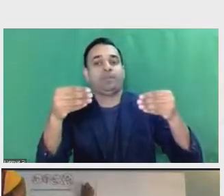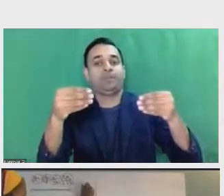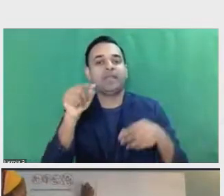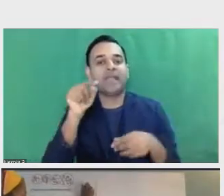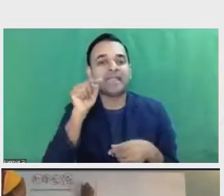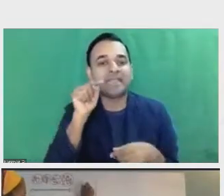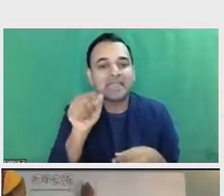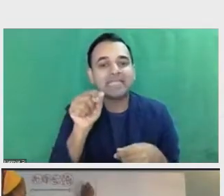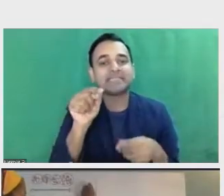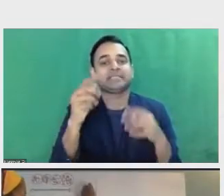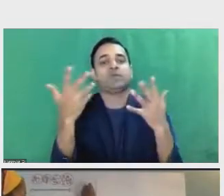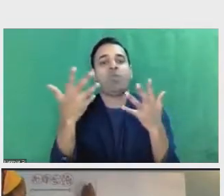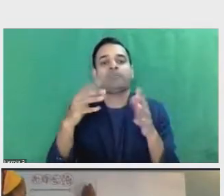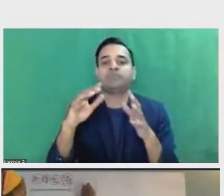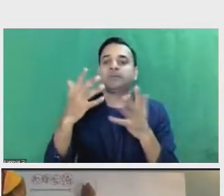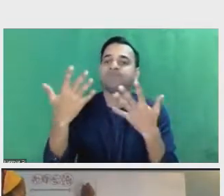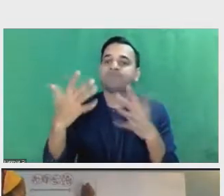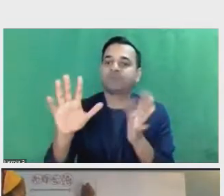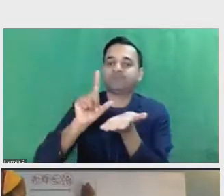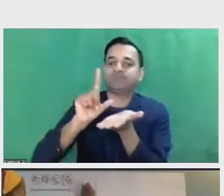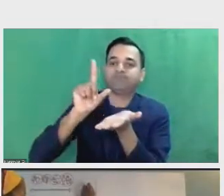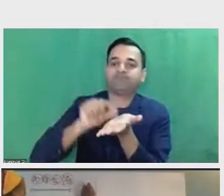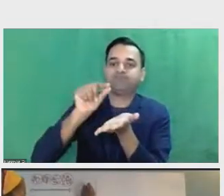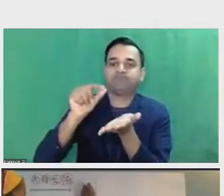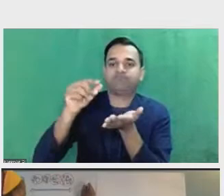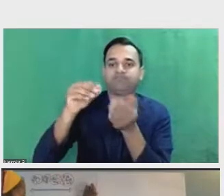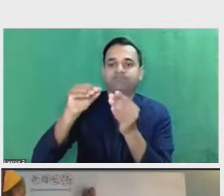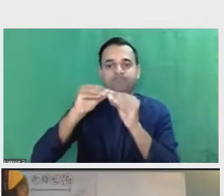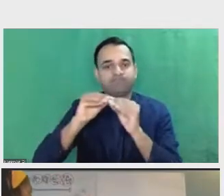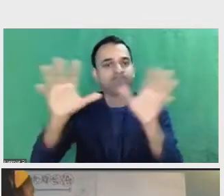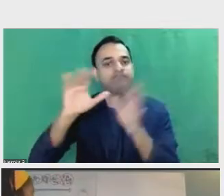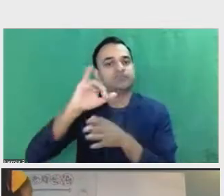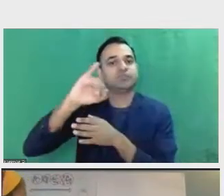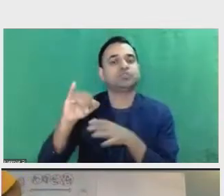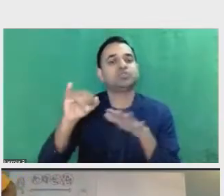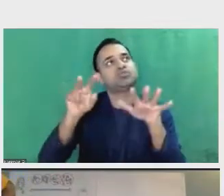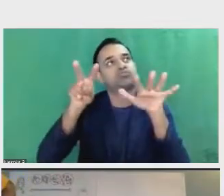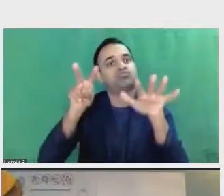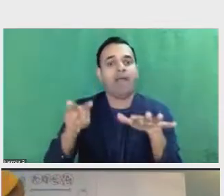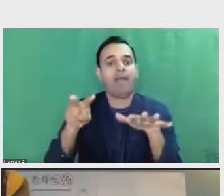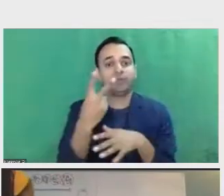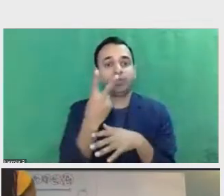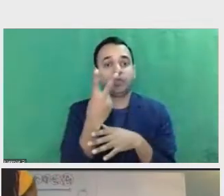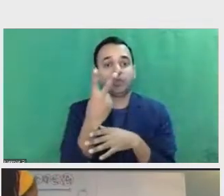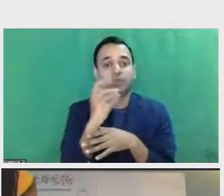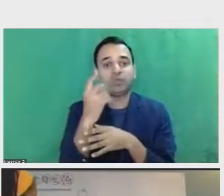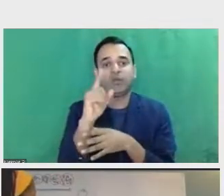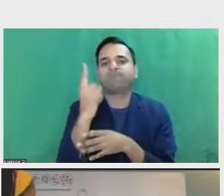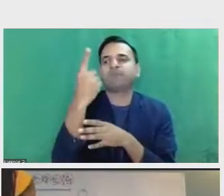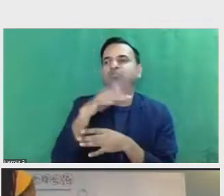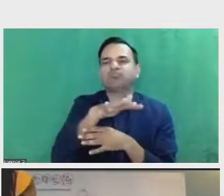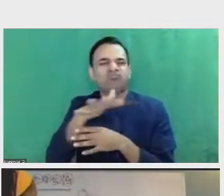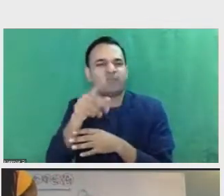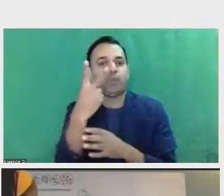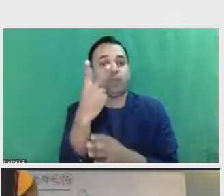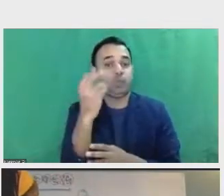proposed 21 targets, from which target 21 mentions women. However, it is